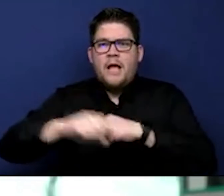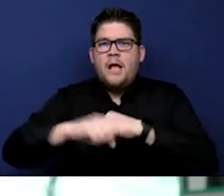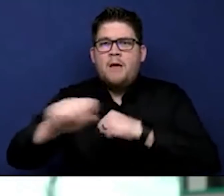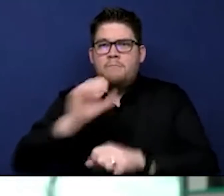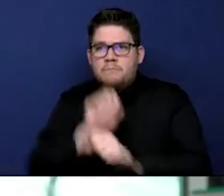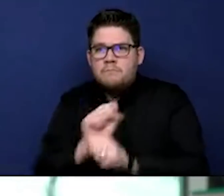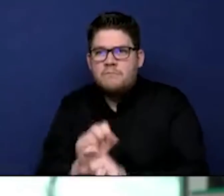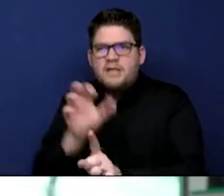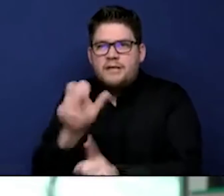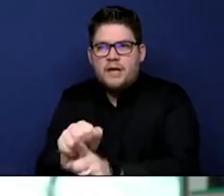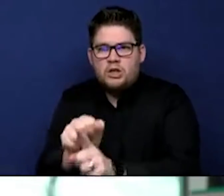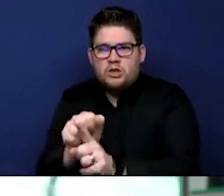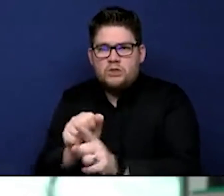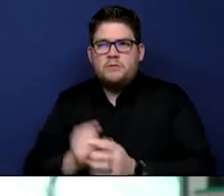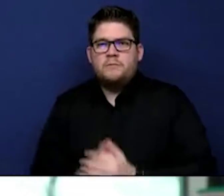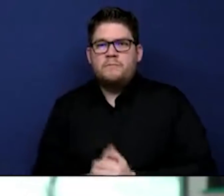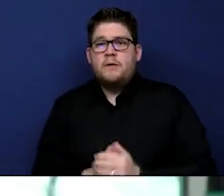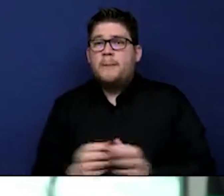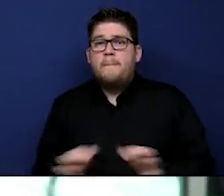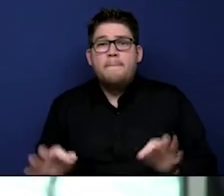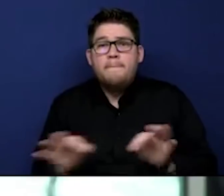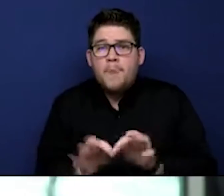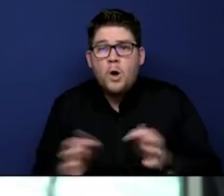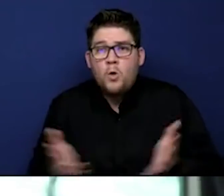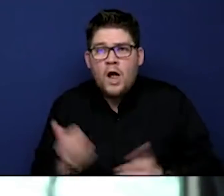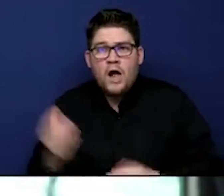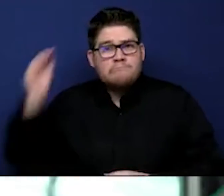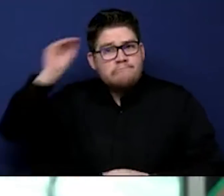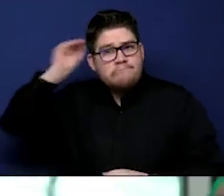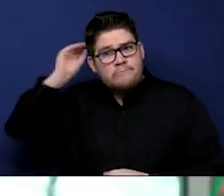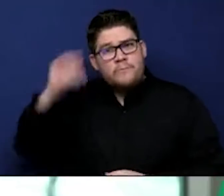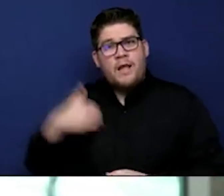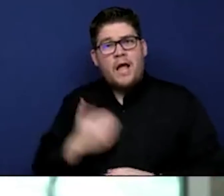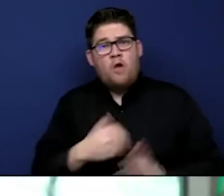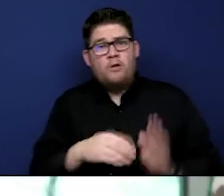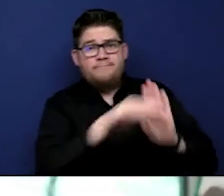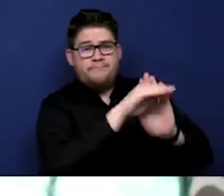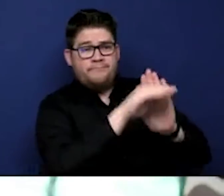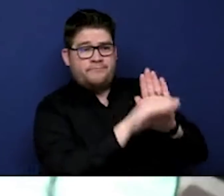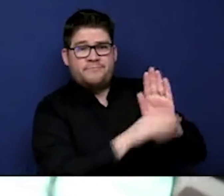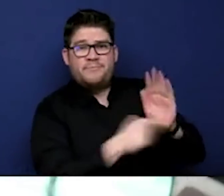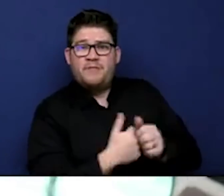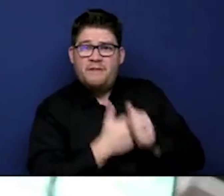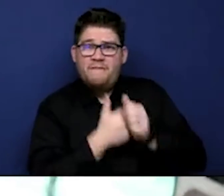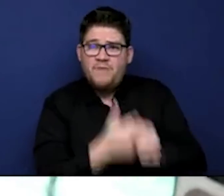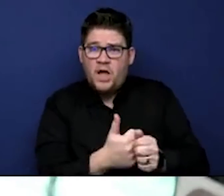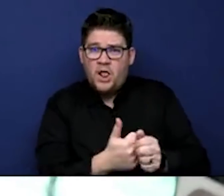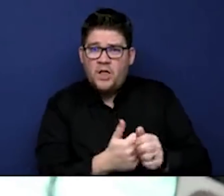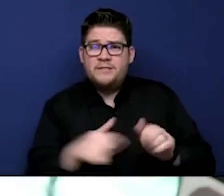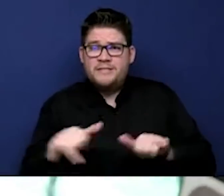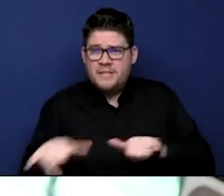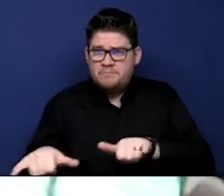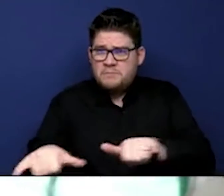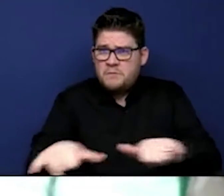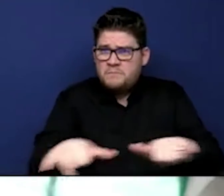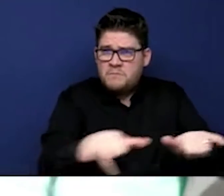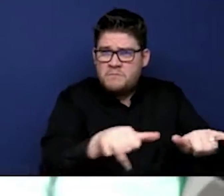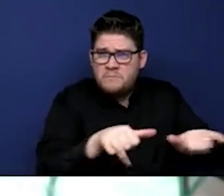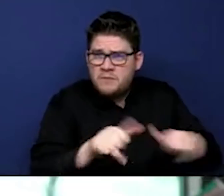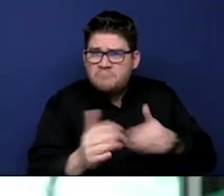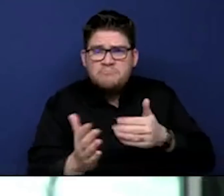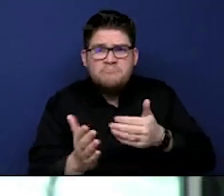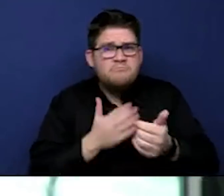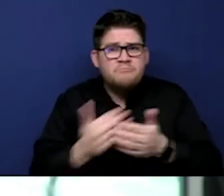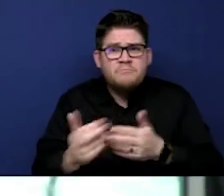same measures for every single case that's identified, because we cannot know immediately whether there's somebody who has a